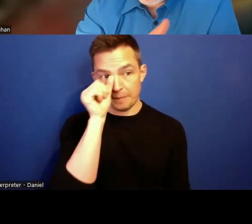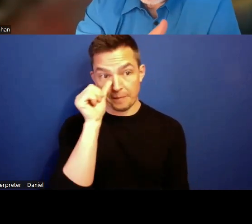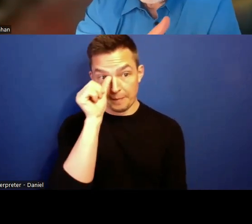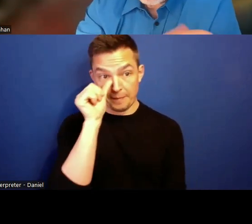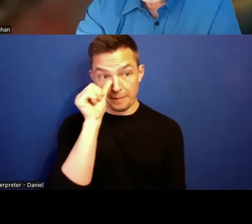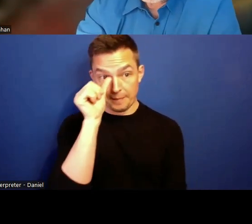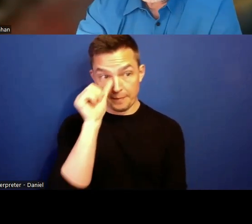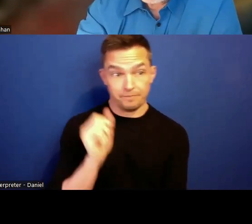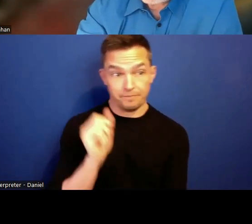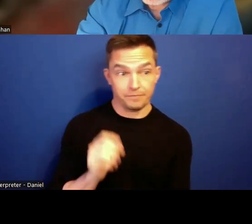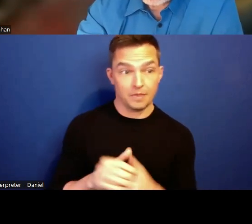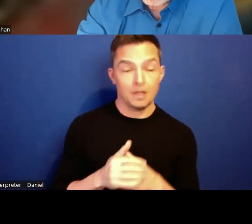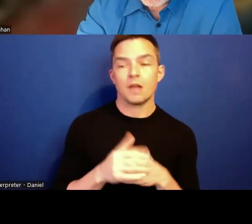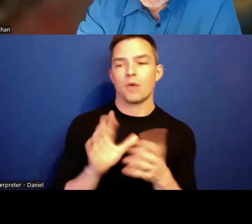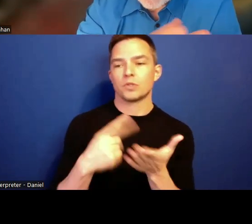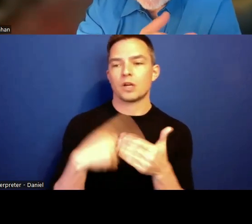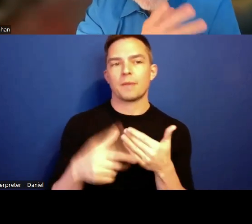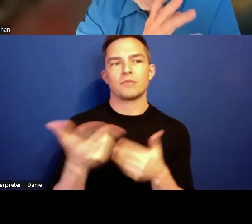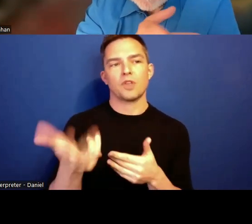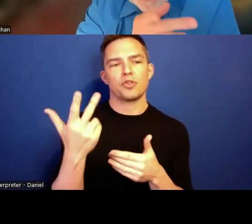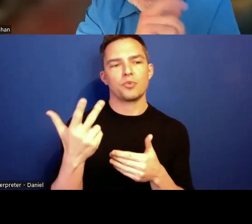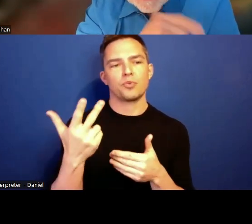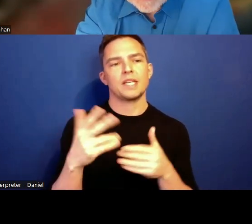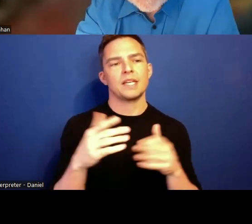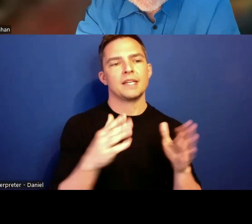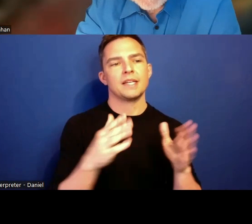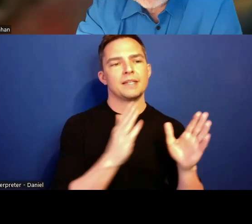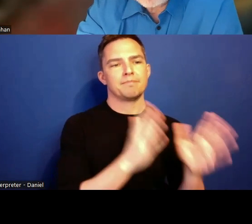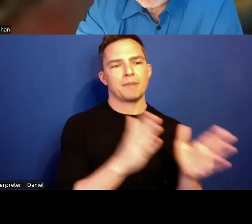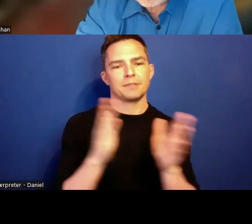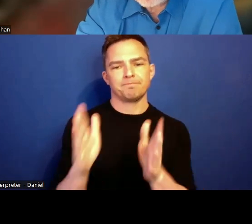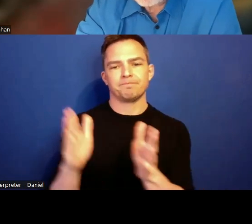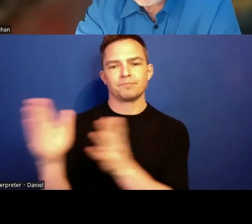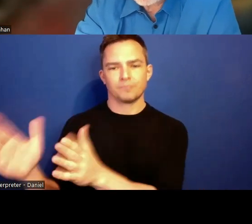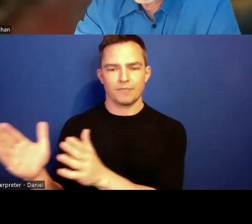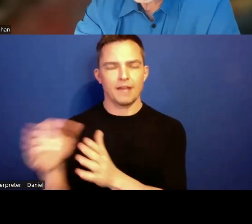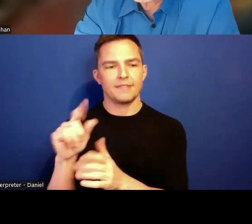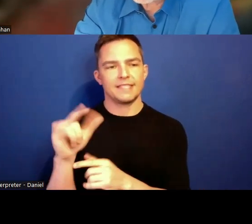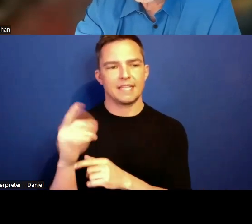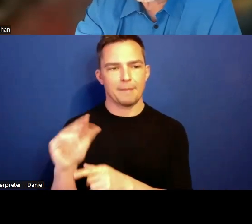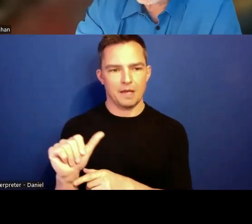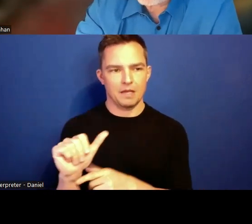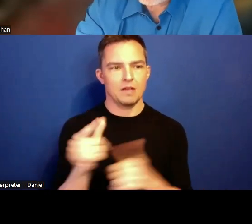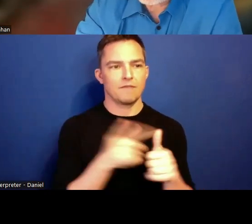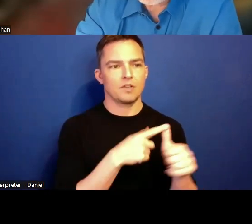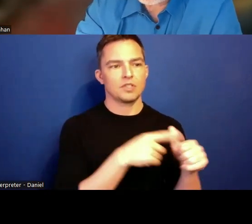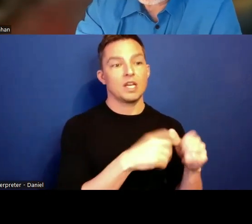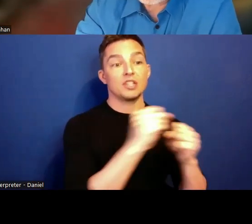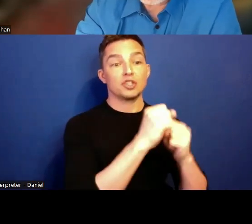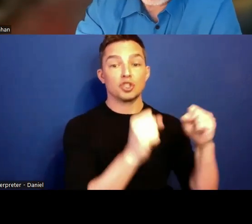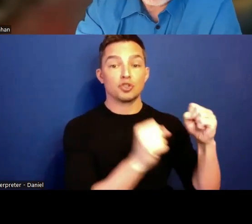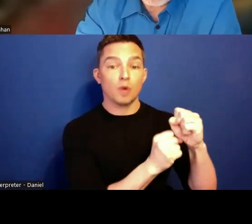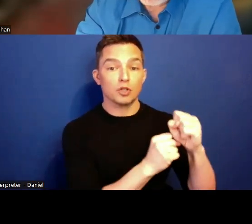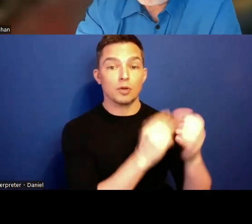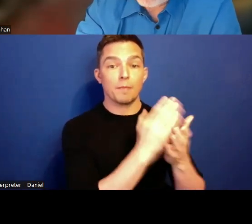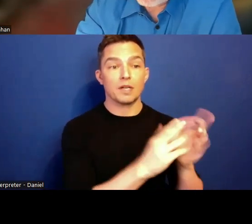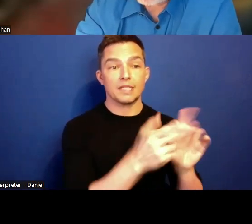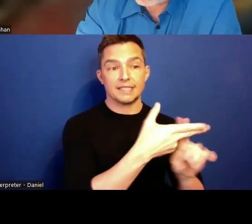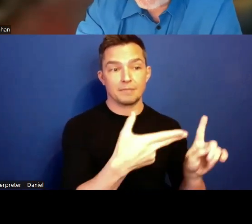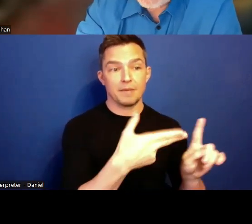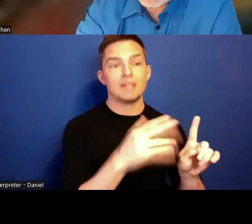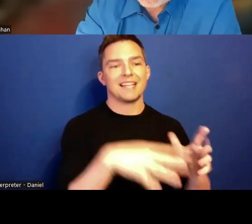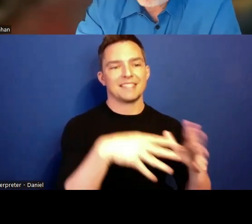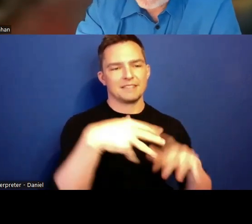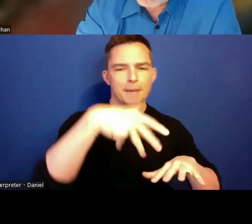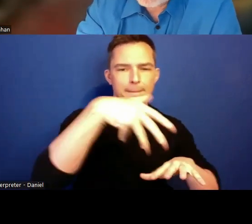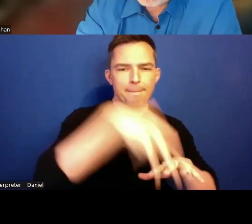I want to talk about the three dimensions of stigma. The first two are on this slide. The first is structural. Structural stigma is stigma that's embedded